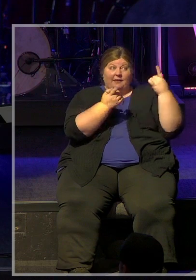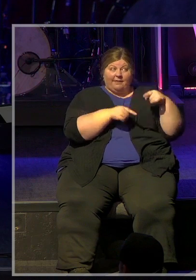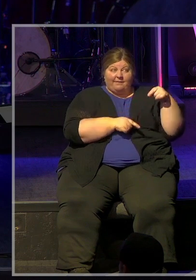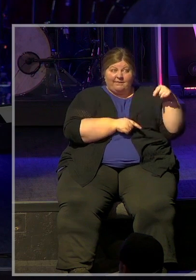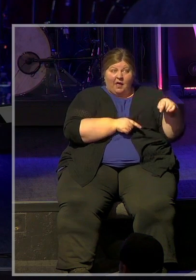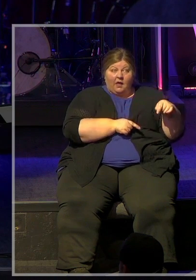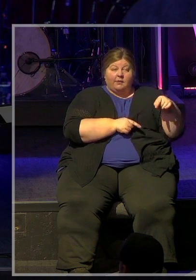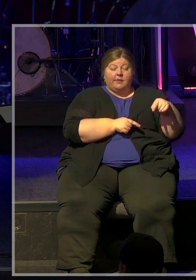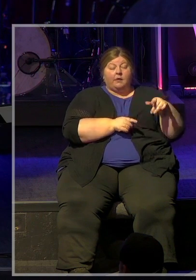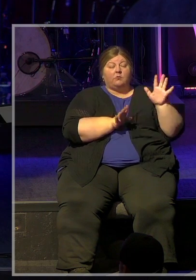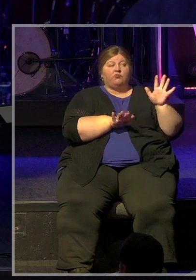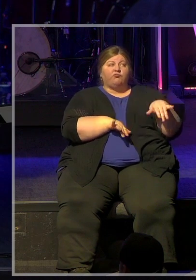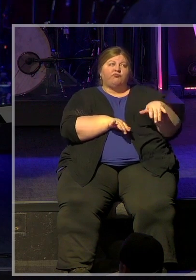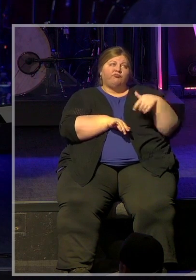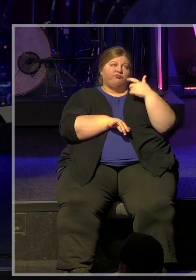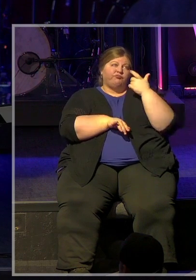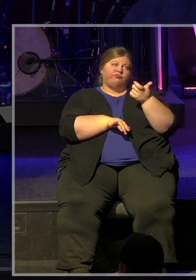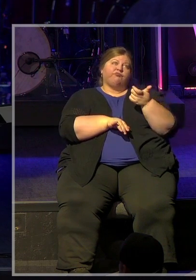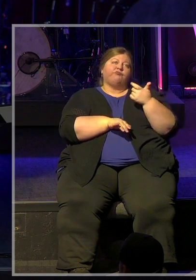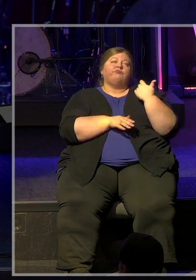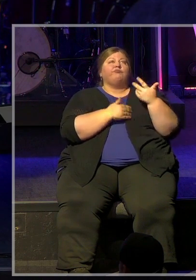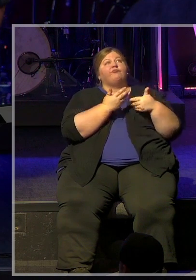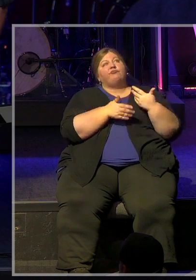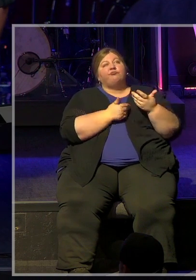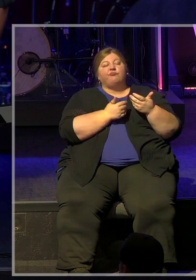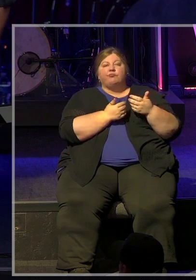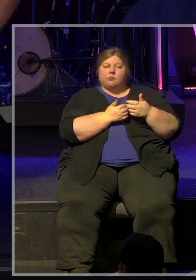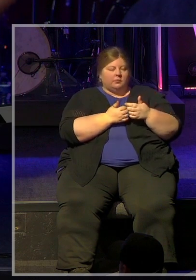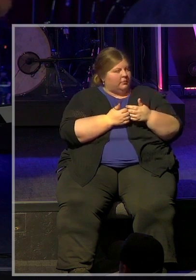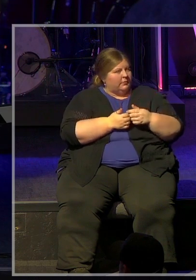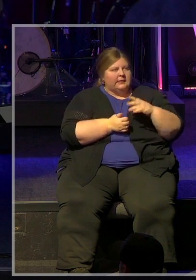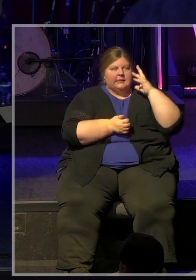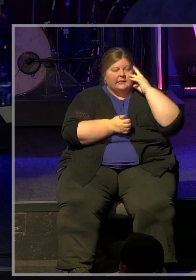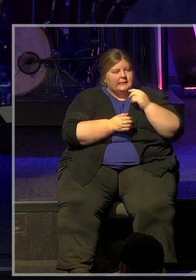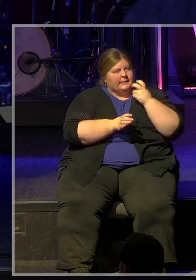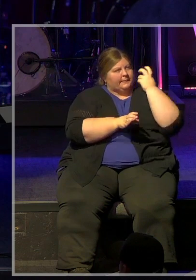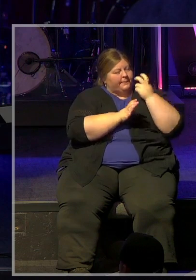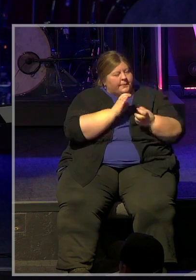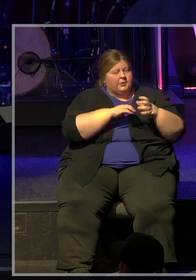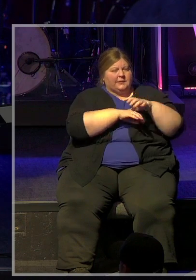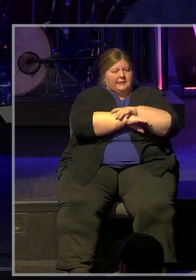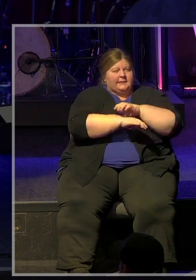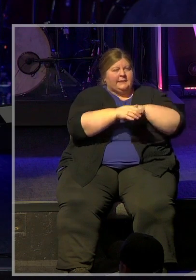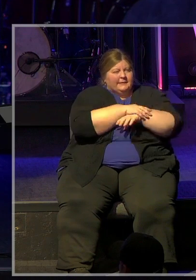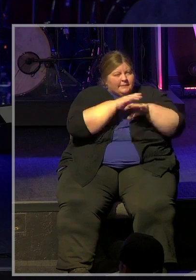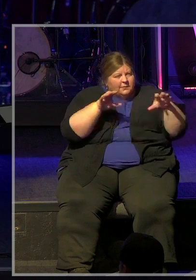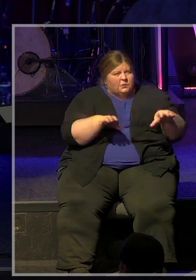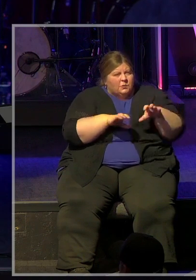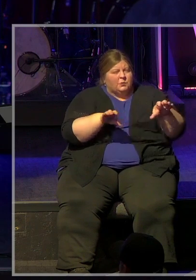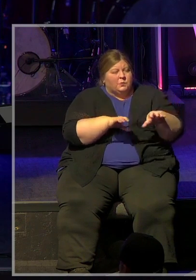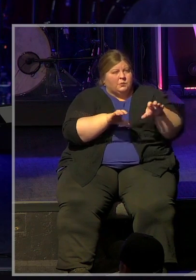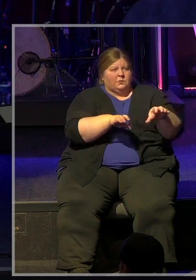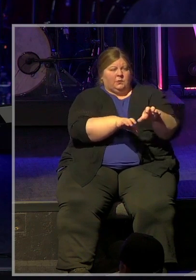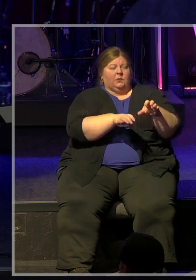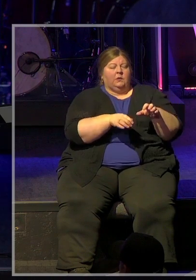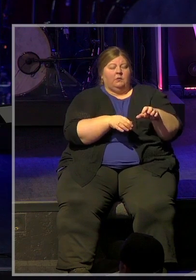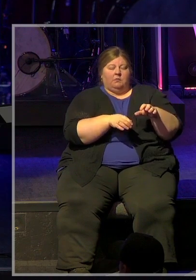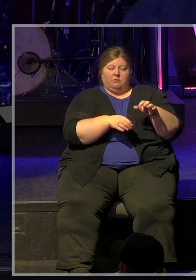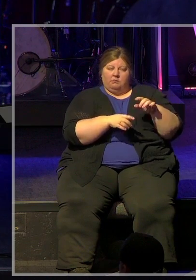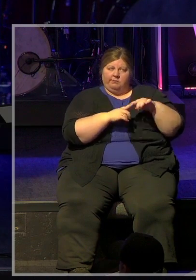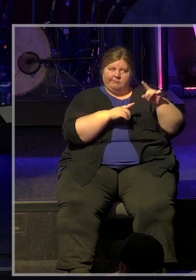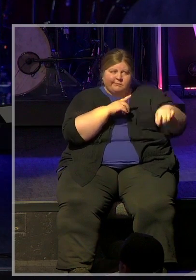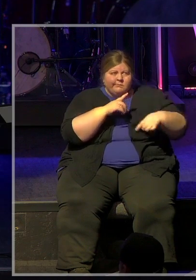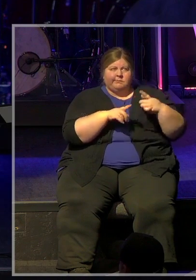you passively watch or partake in. It's about an experience that you are actively engaged in all the